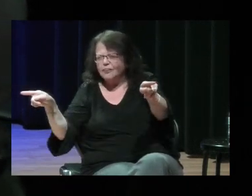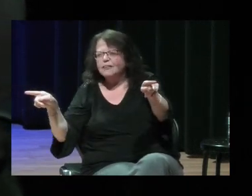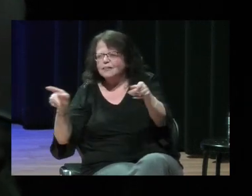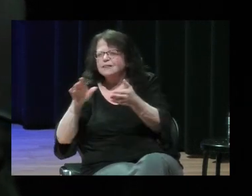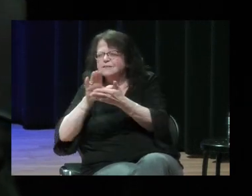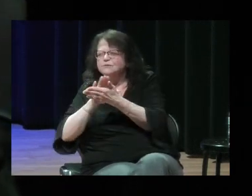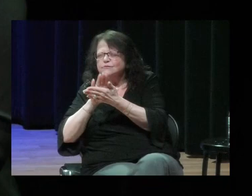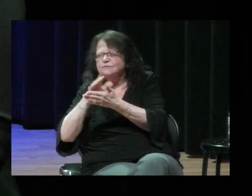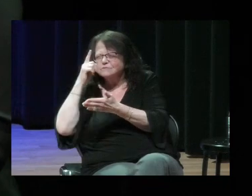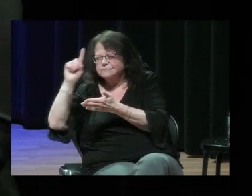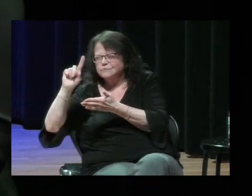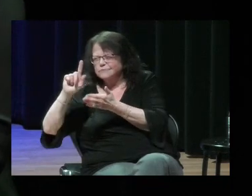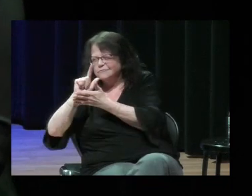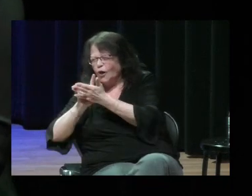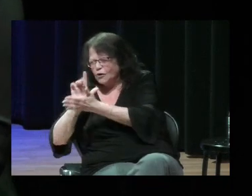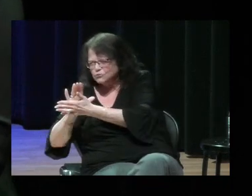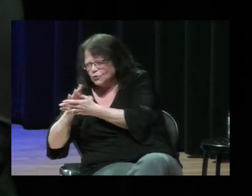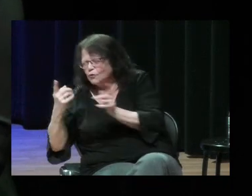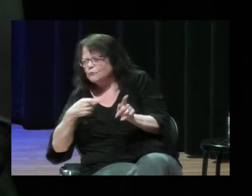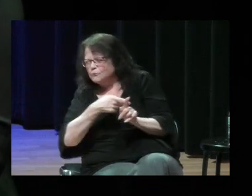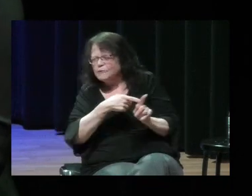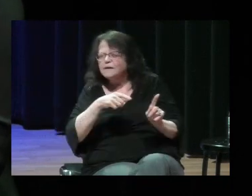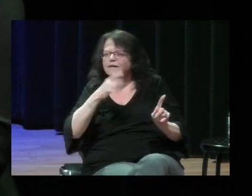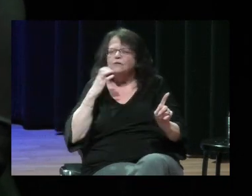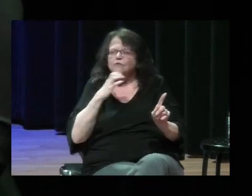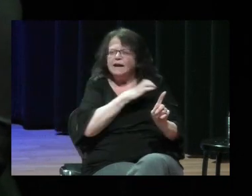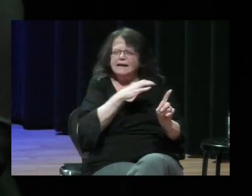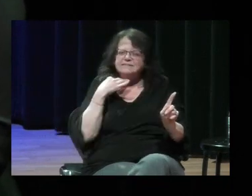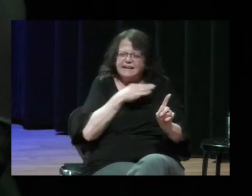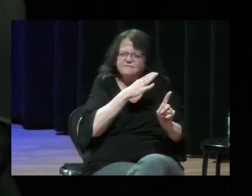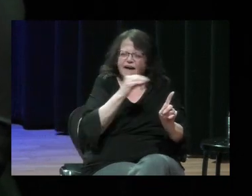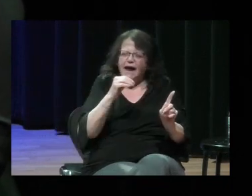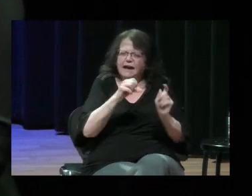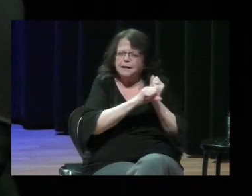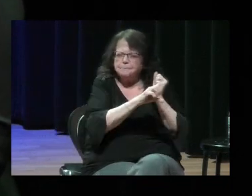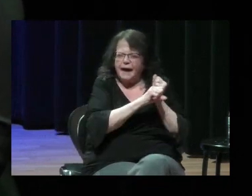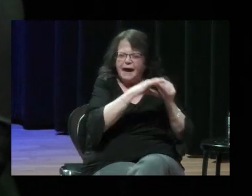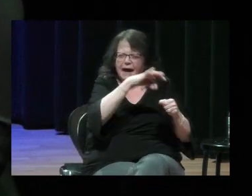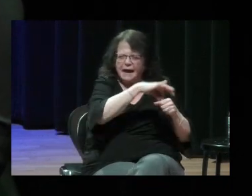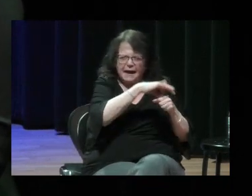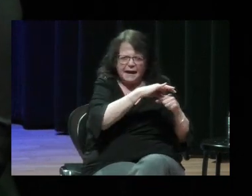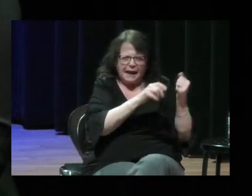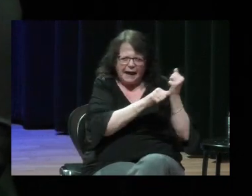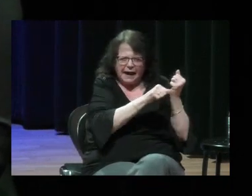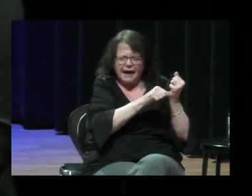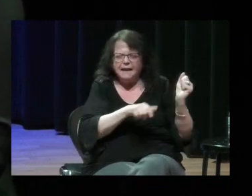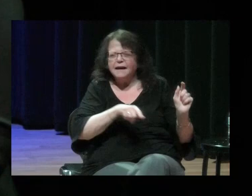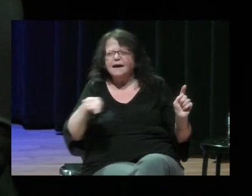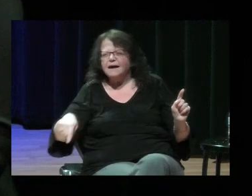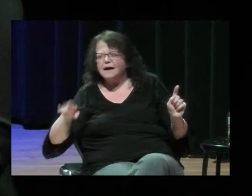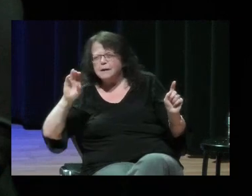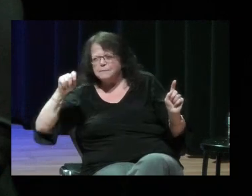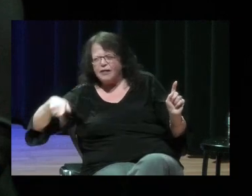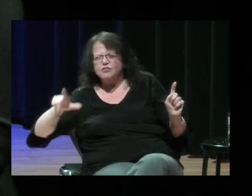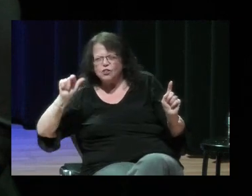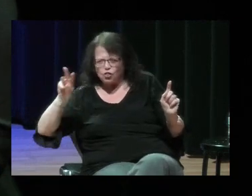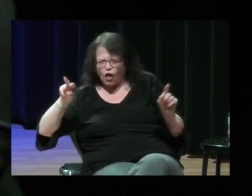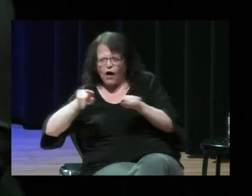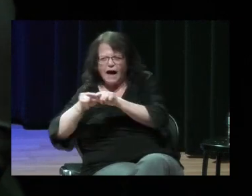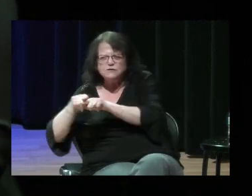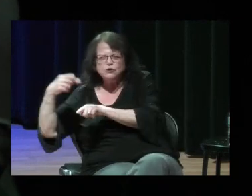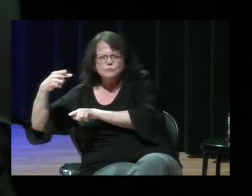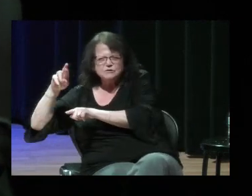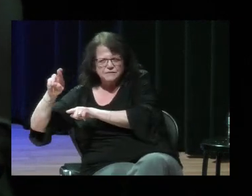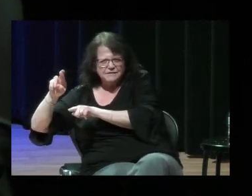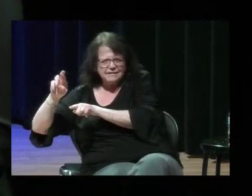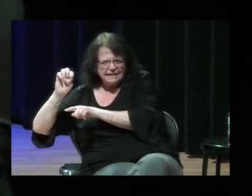pursued a career in politics as a congressional staffer and campaign aide, and Beth practiced law before serving as a human resources executive.